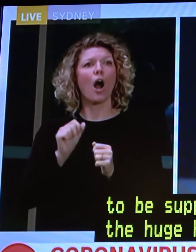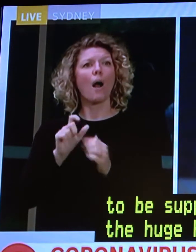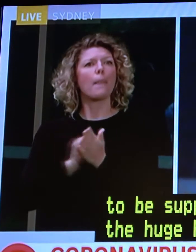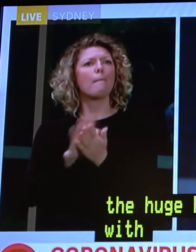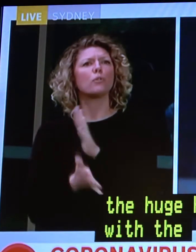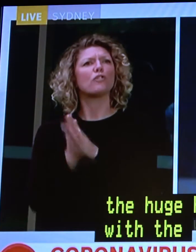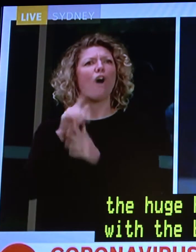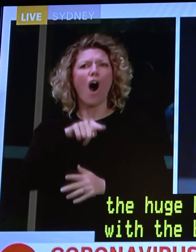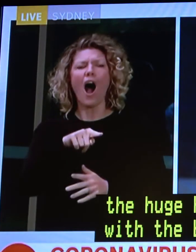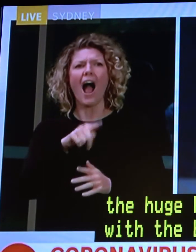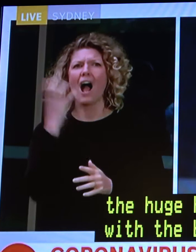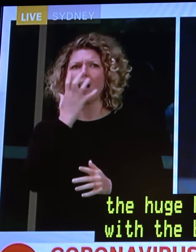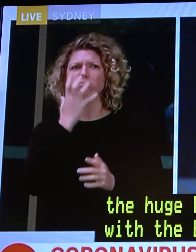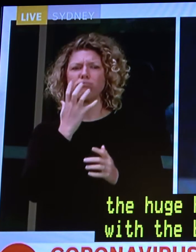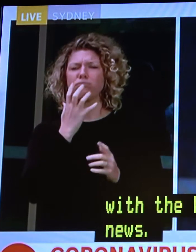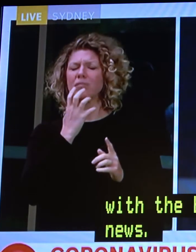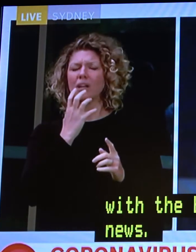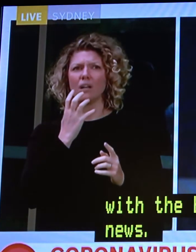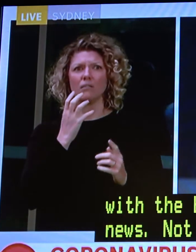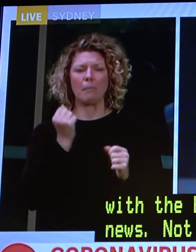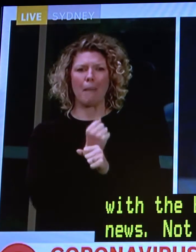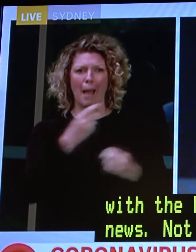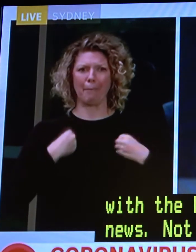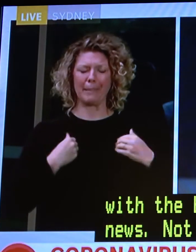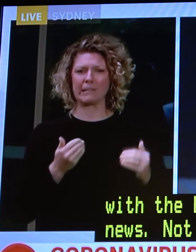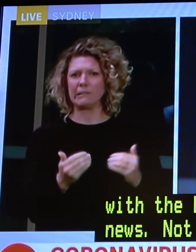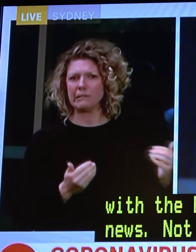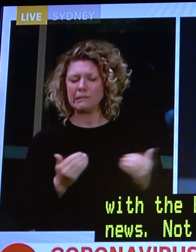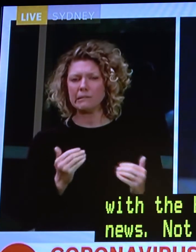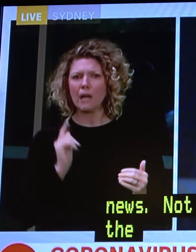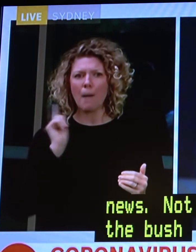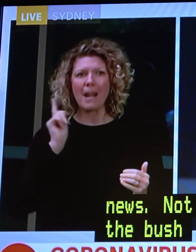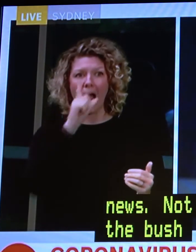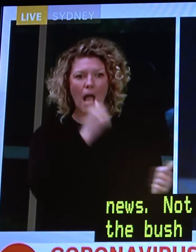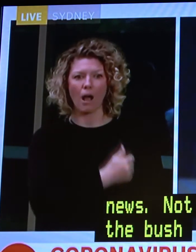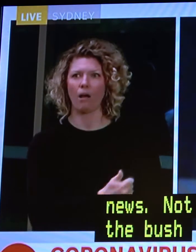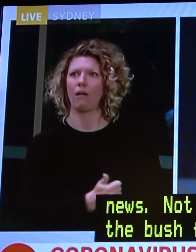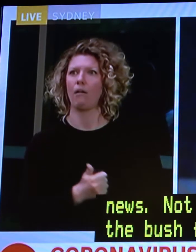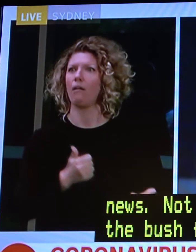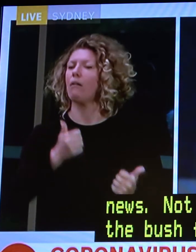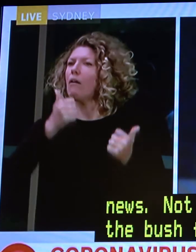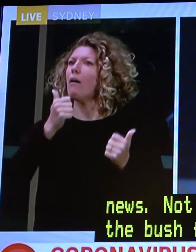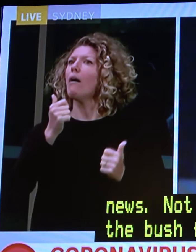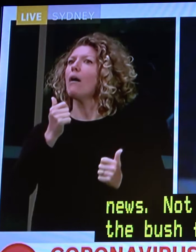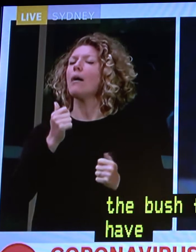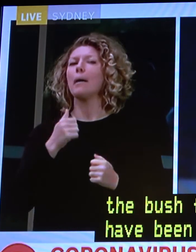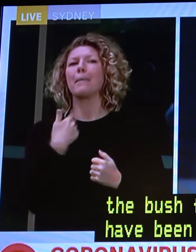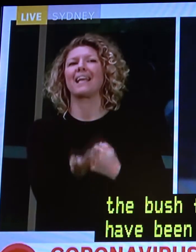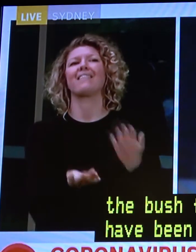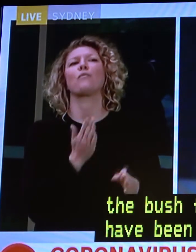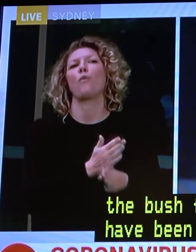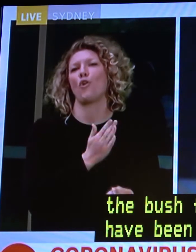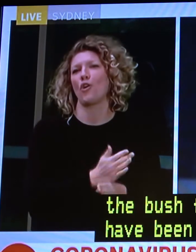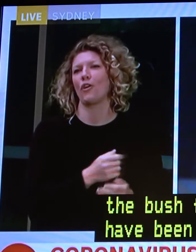only does it mean jobs in the bush for those communities that have been impacted by the bushfire season, but it also means jobs in the cities when those